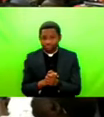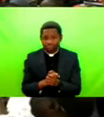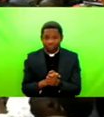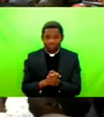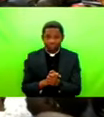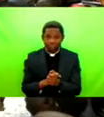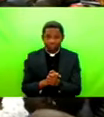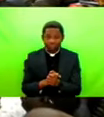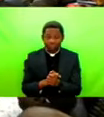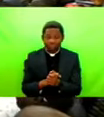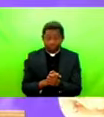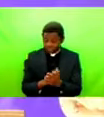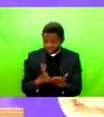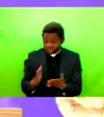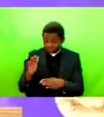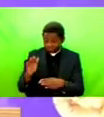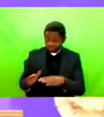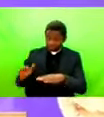Beyond this,